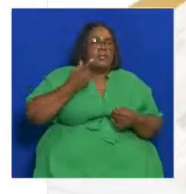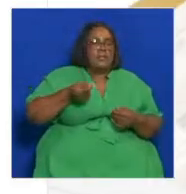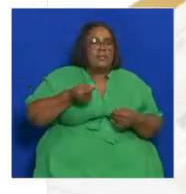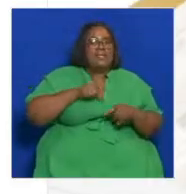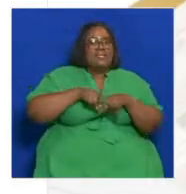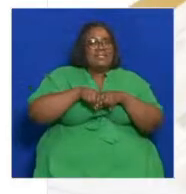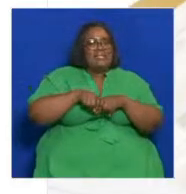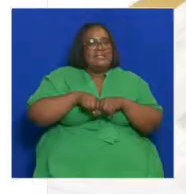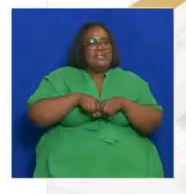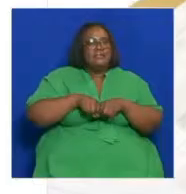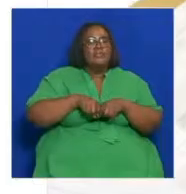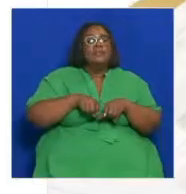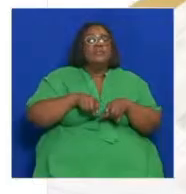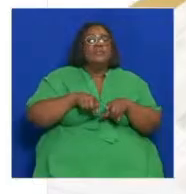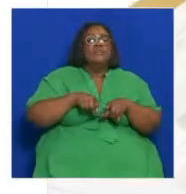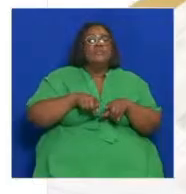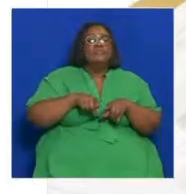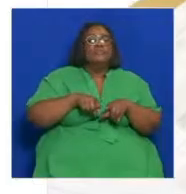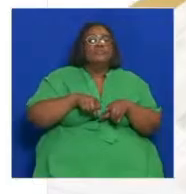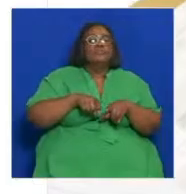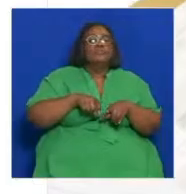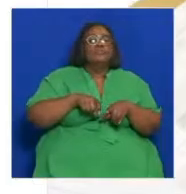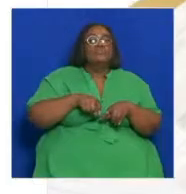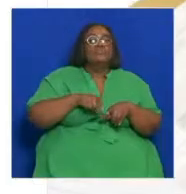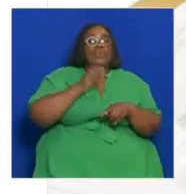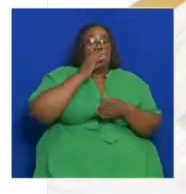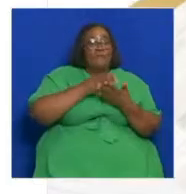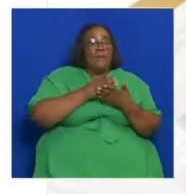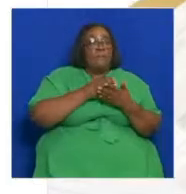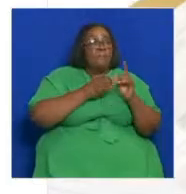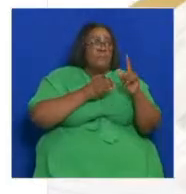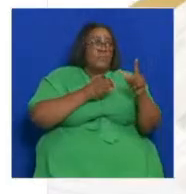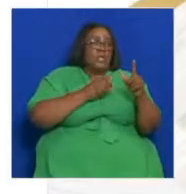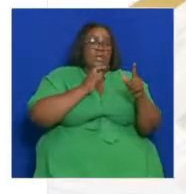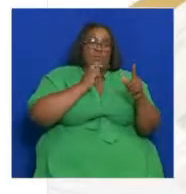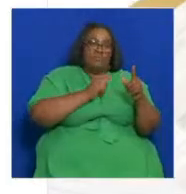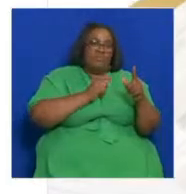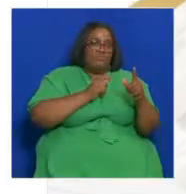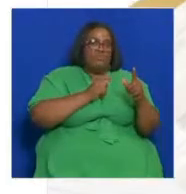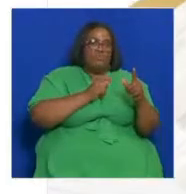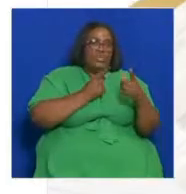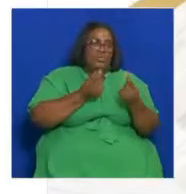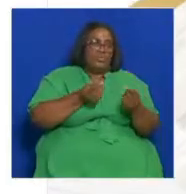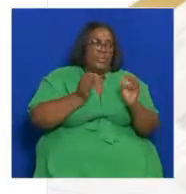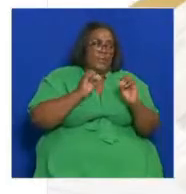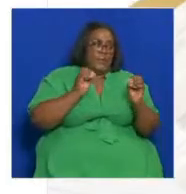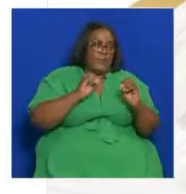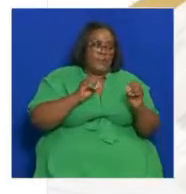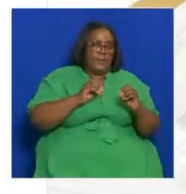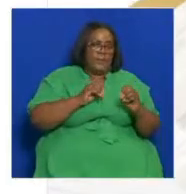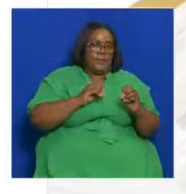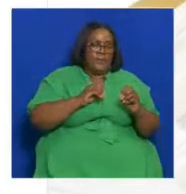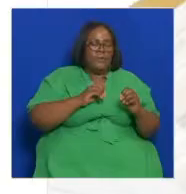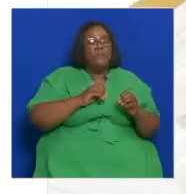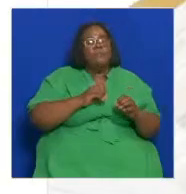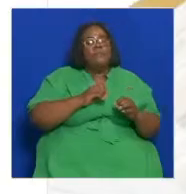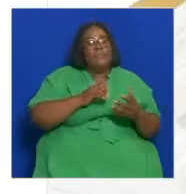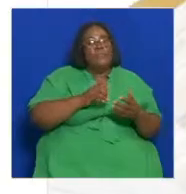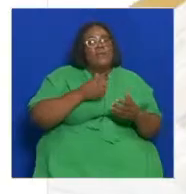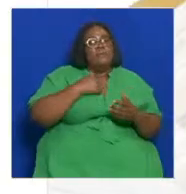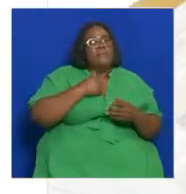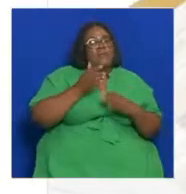by the ID to refer the matter to our Security Management Services, SMS, to arrange a